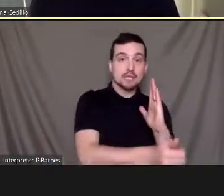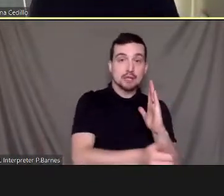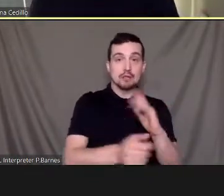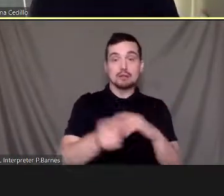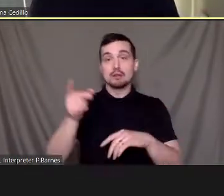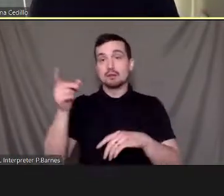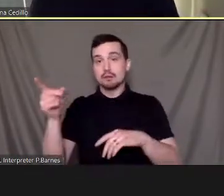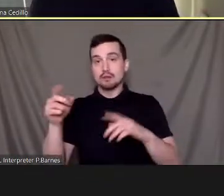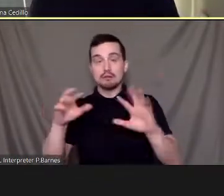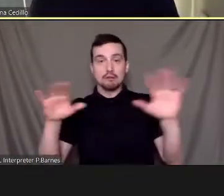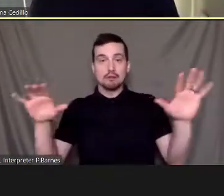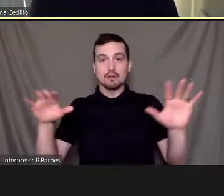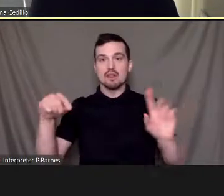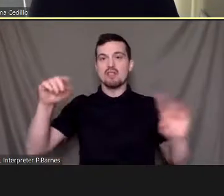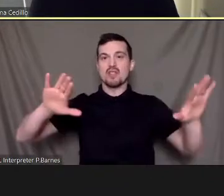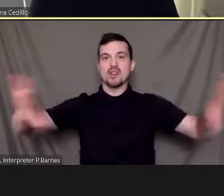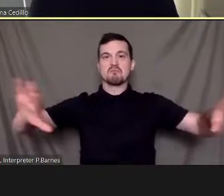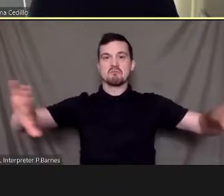And so